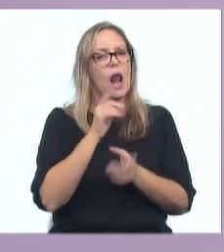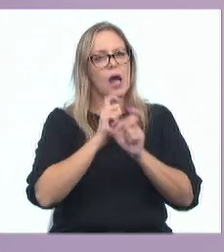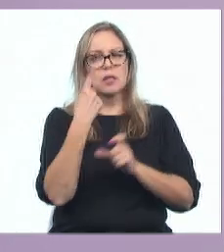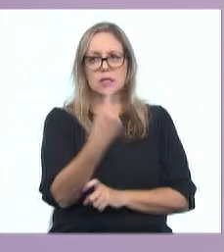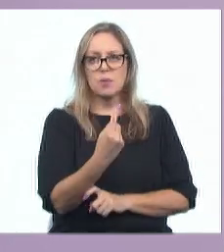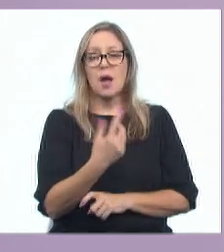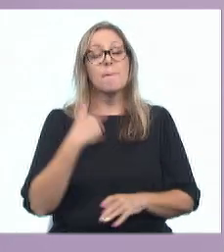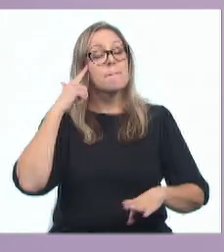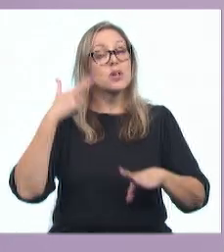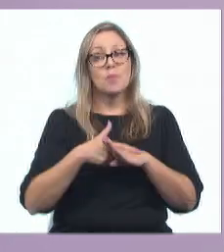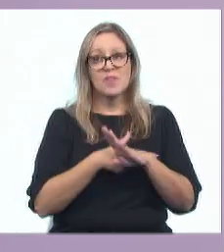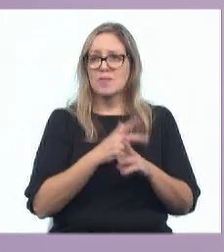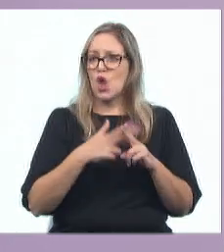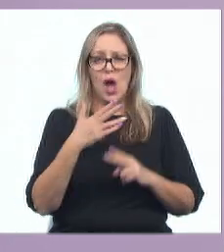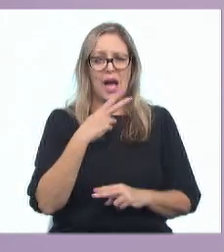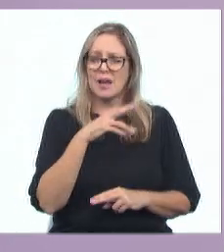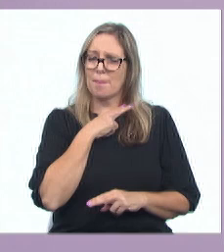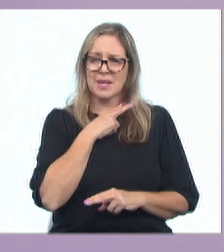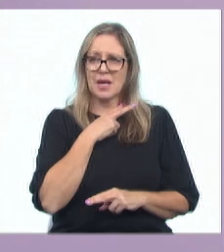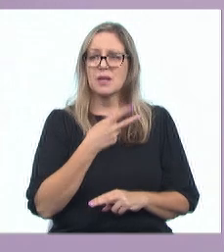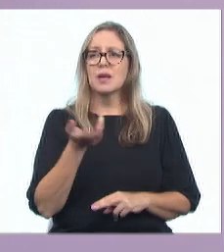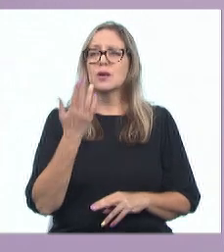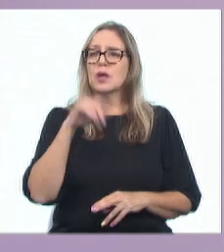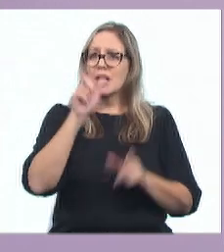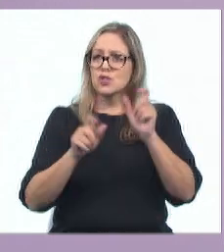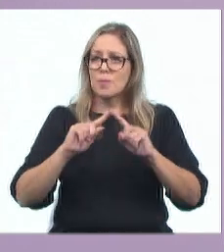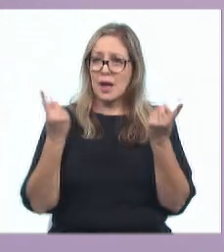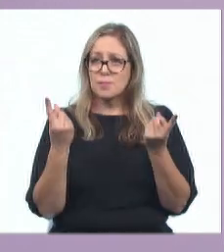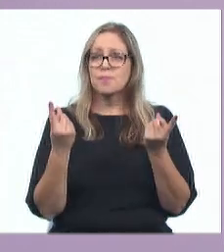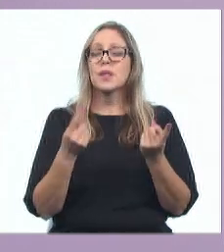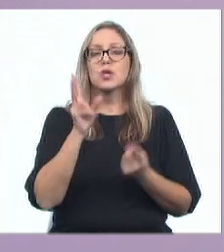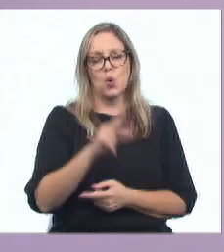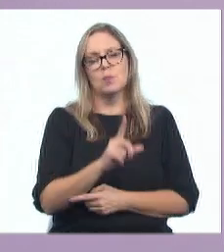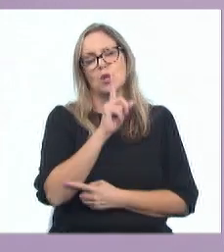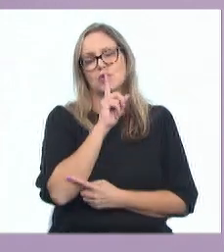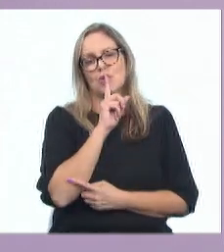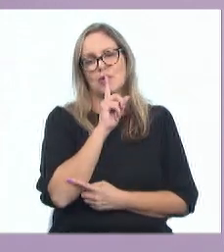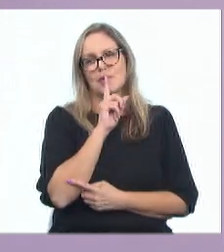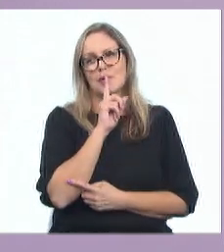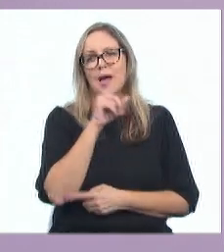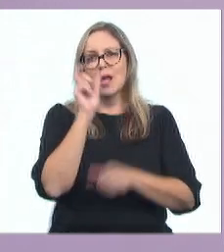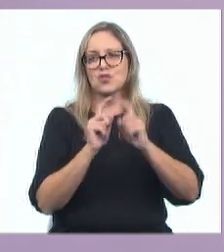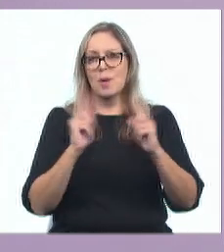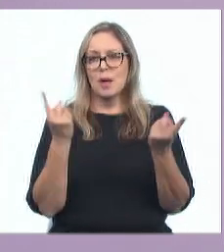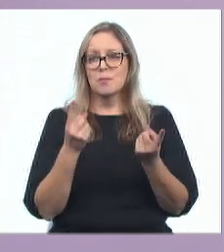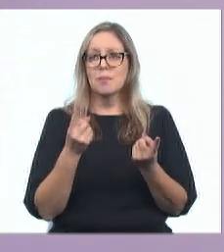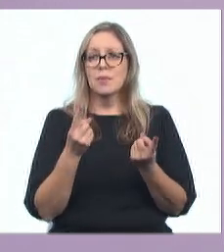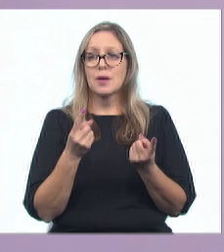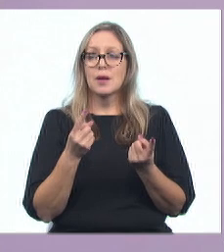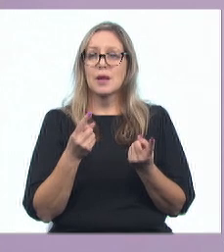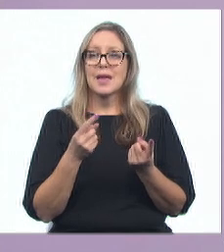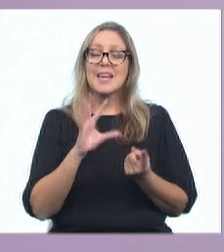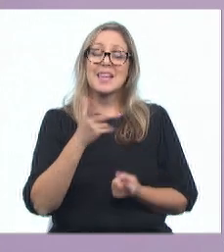case in the UK, is that other people can be silent, that other people, if it was maybe another